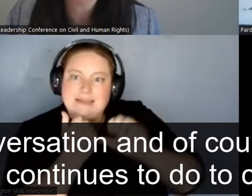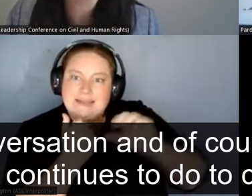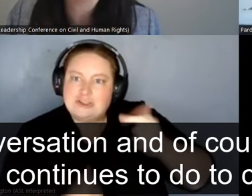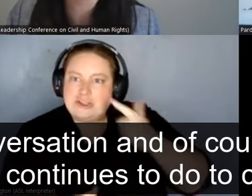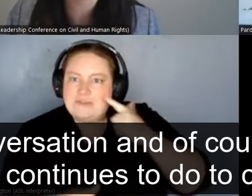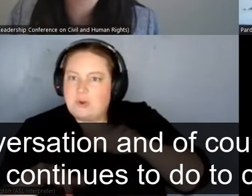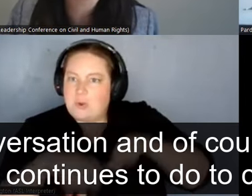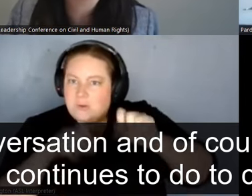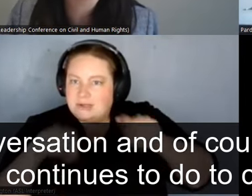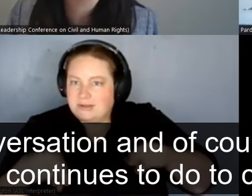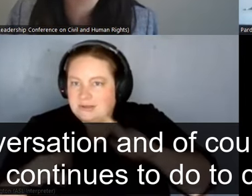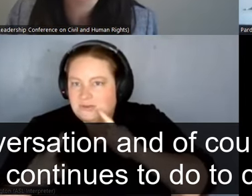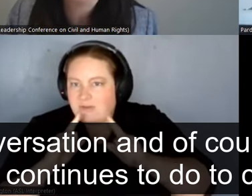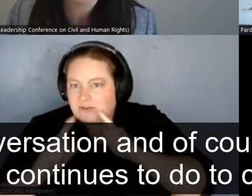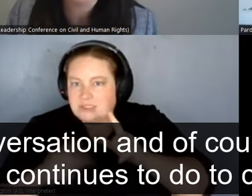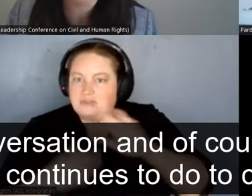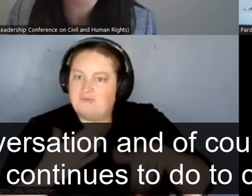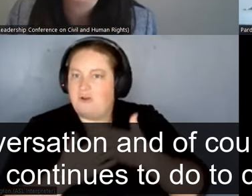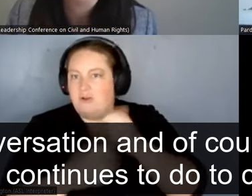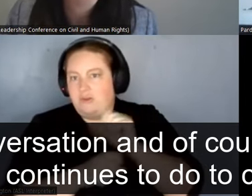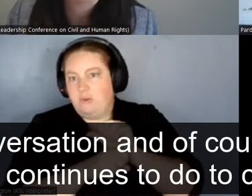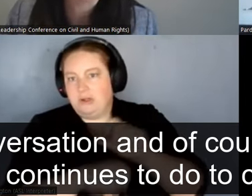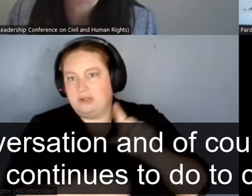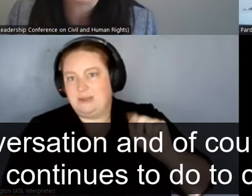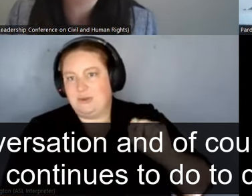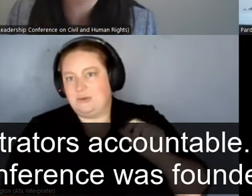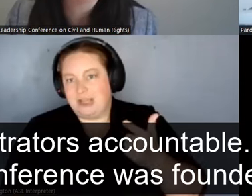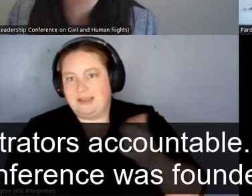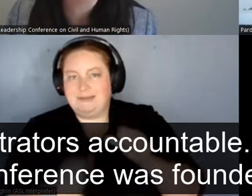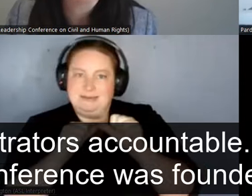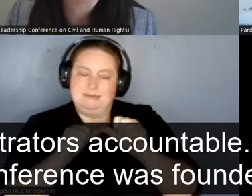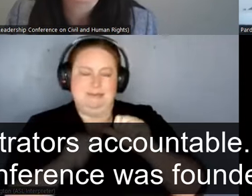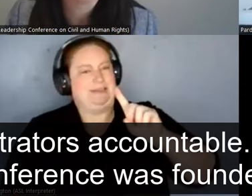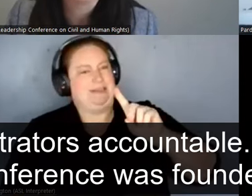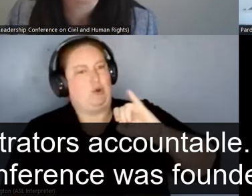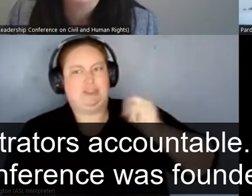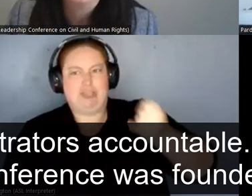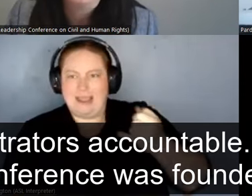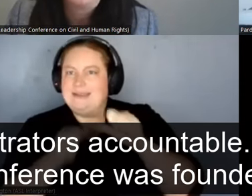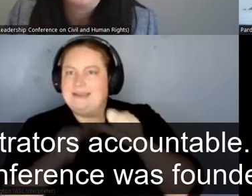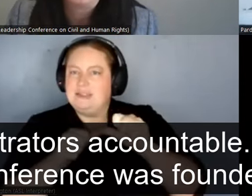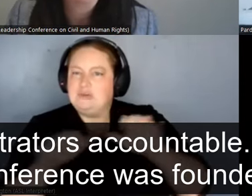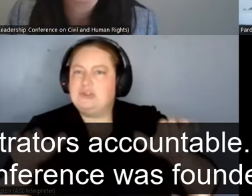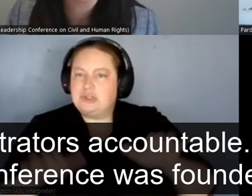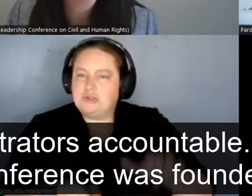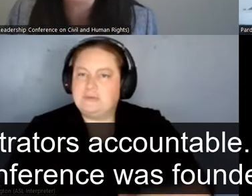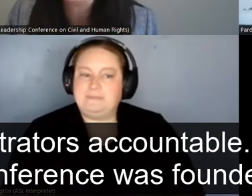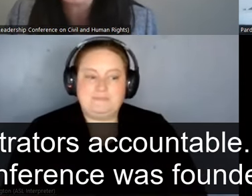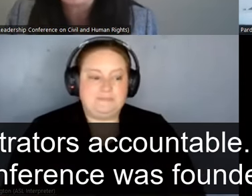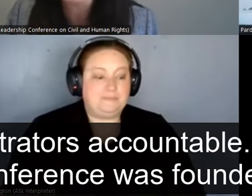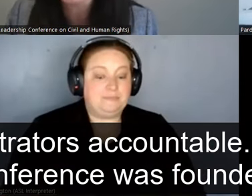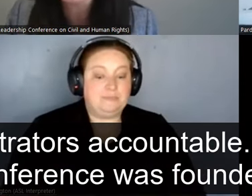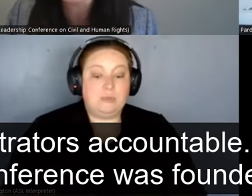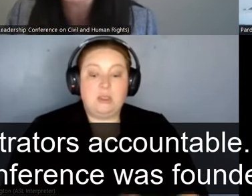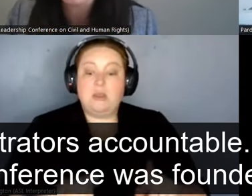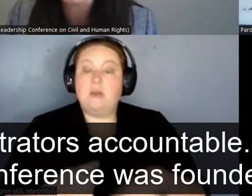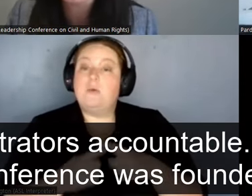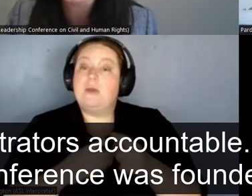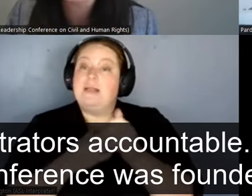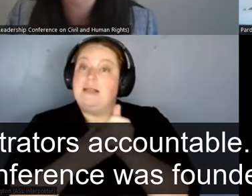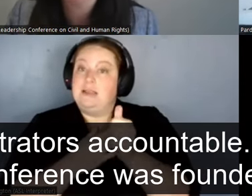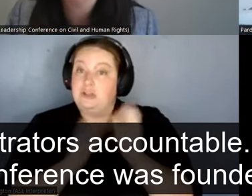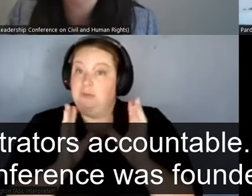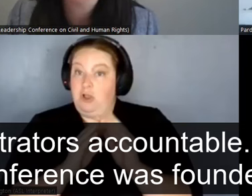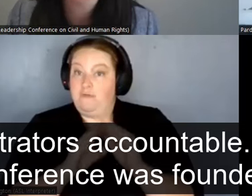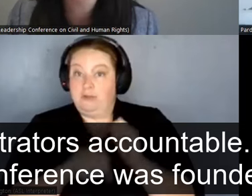conversation. And of course, for all of the work DOJ continues to do to counter hate and hold perpetrators accountable. When the Leadership Conference was founded